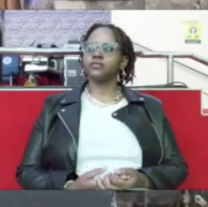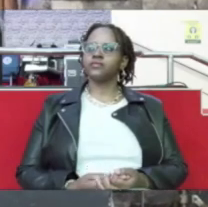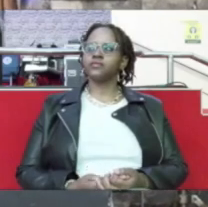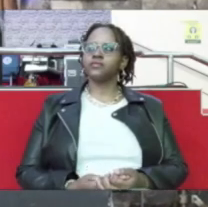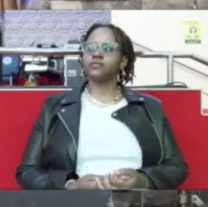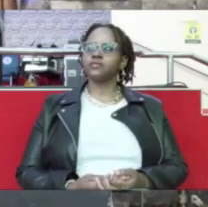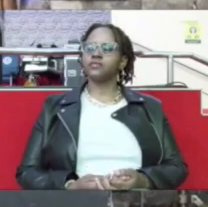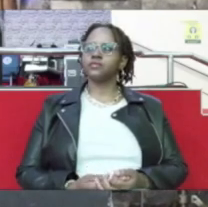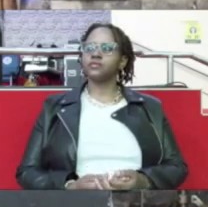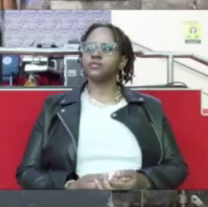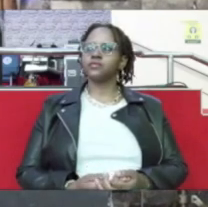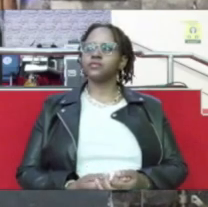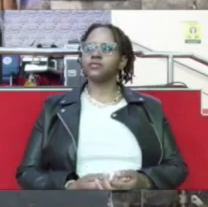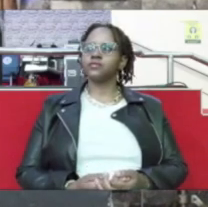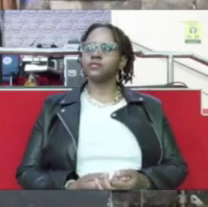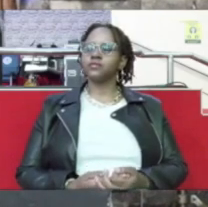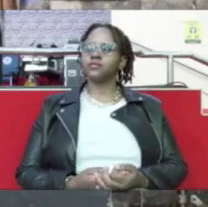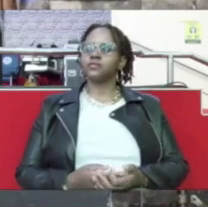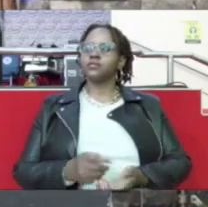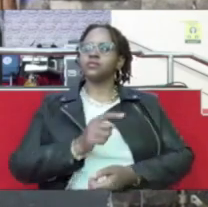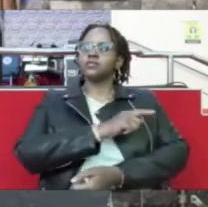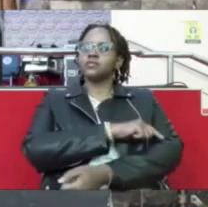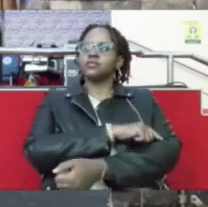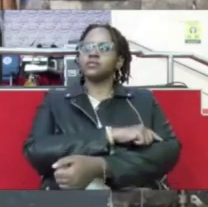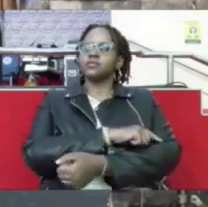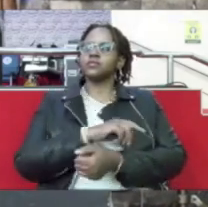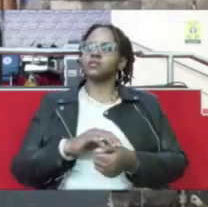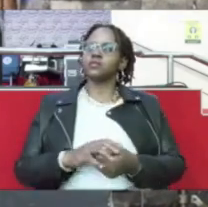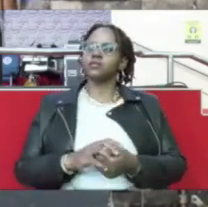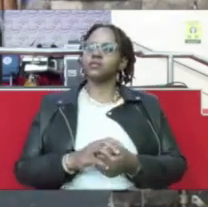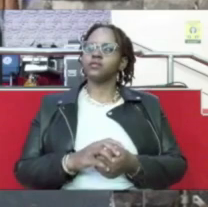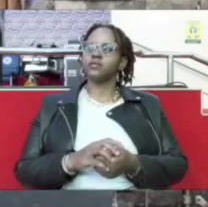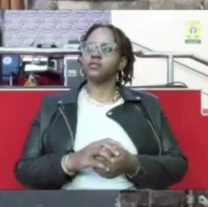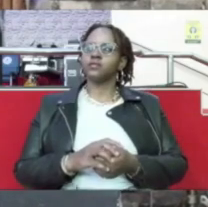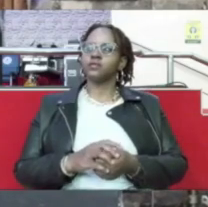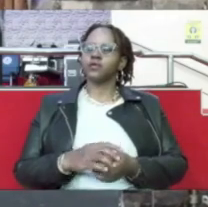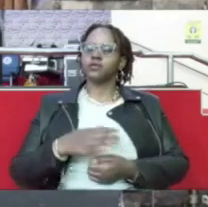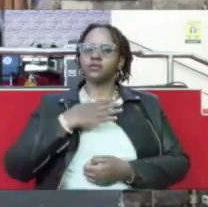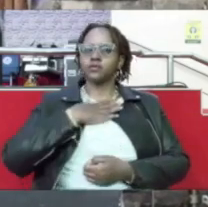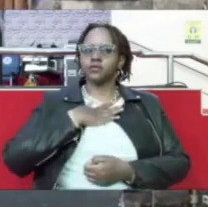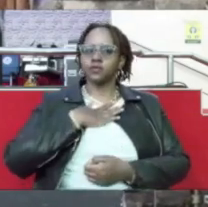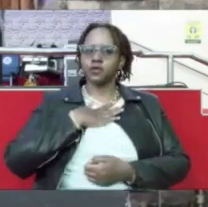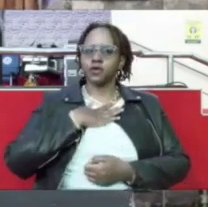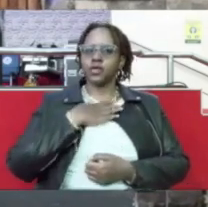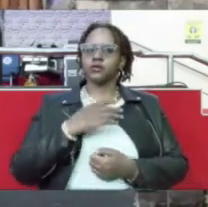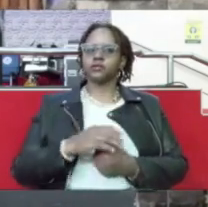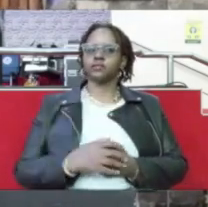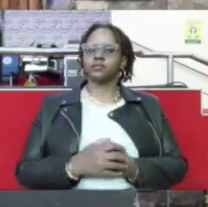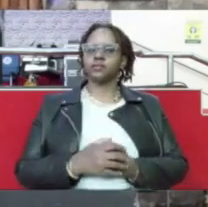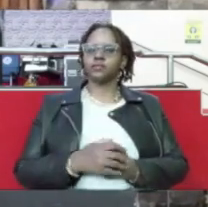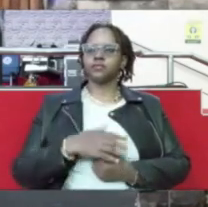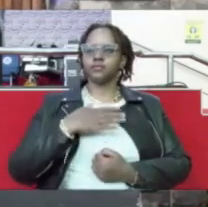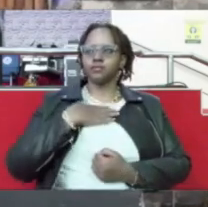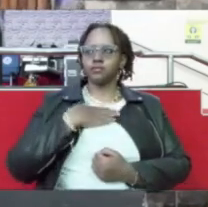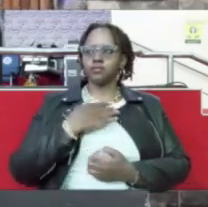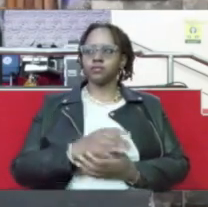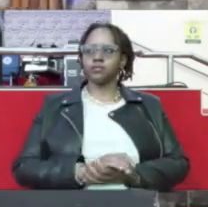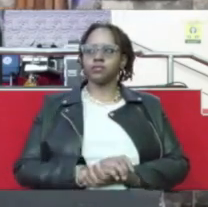There's a day we looked at giving starting with the heart, from the heart. Kuna siku tuliangazia